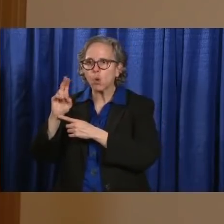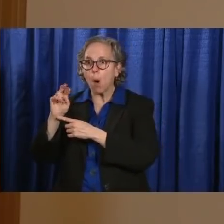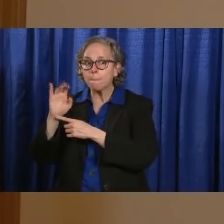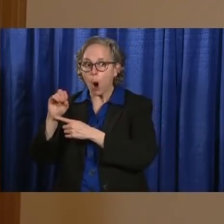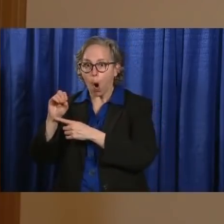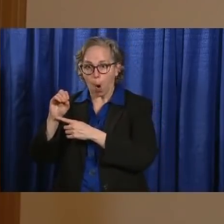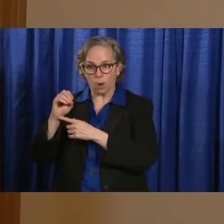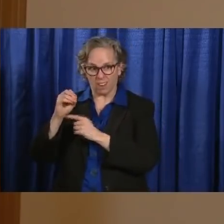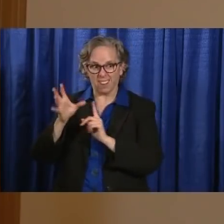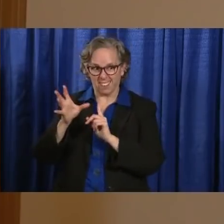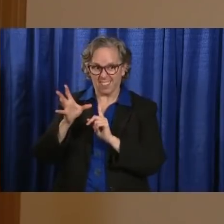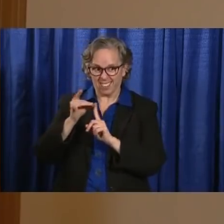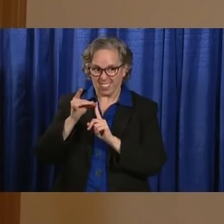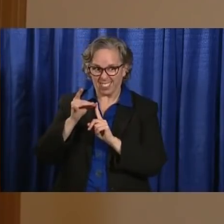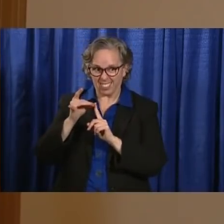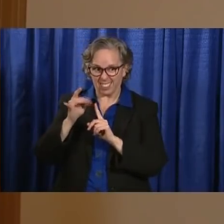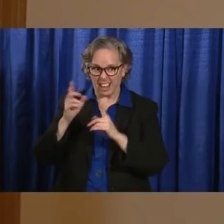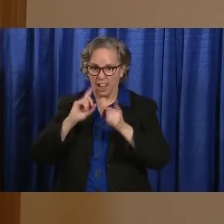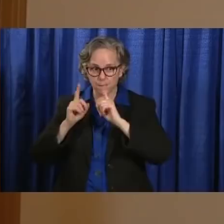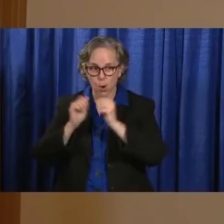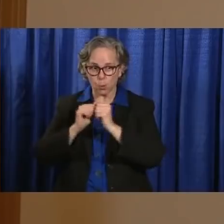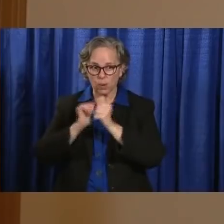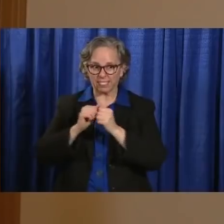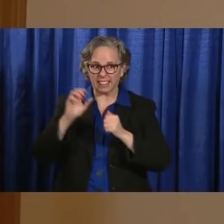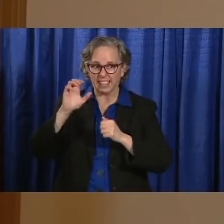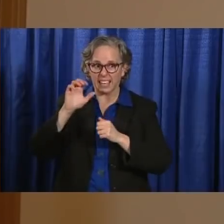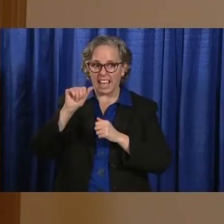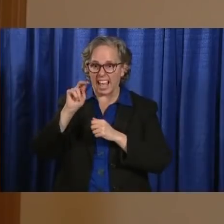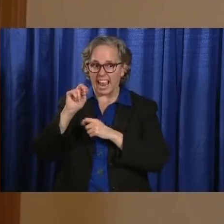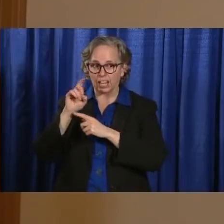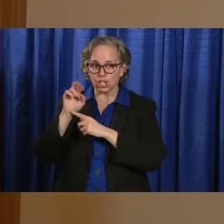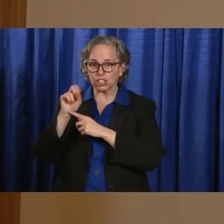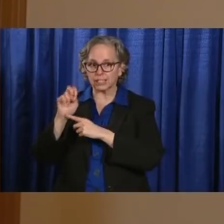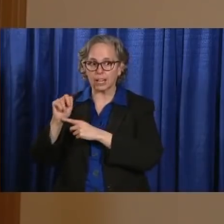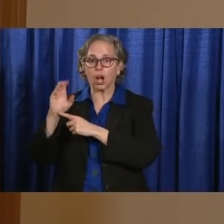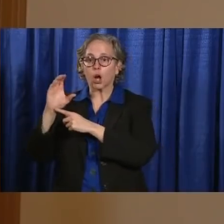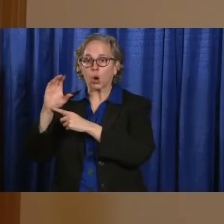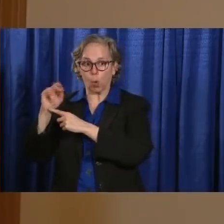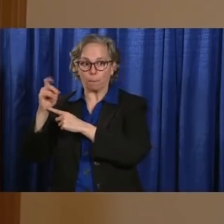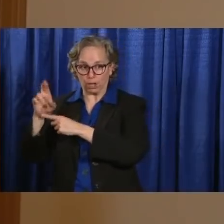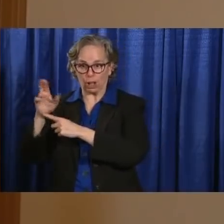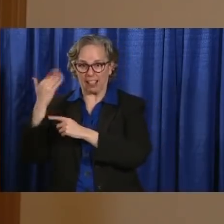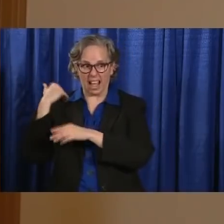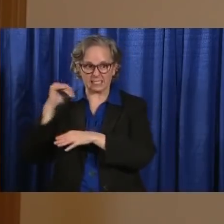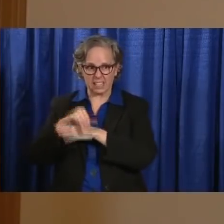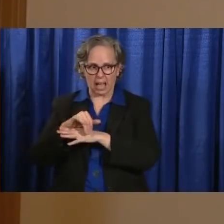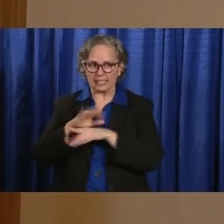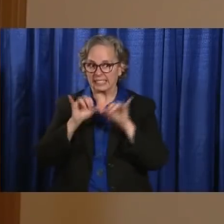been chronicling his journey. It feels very,